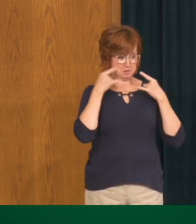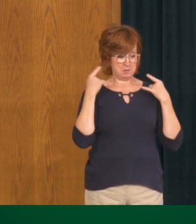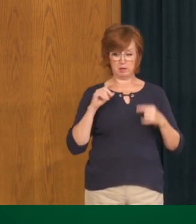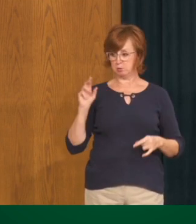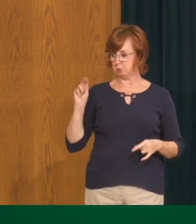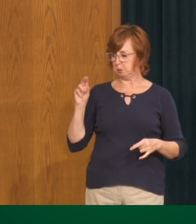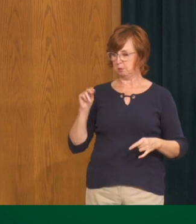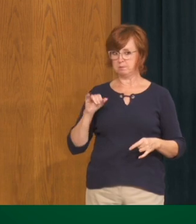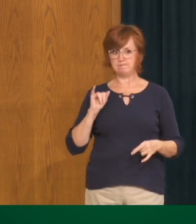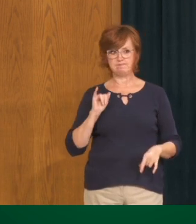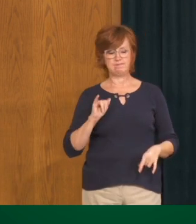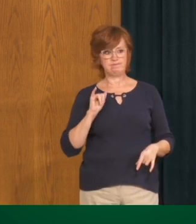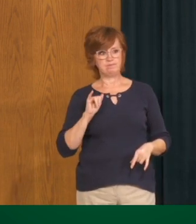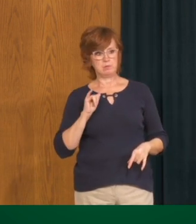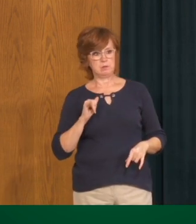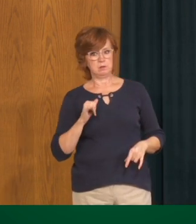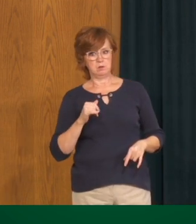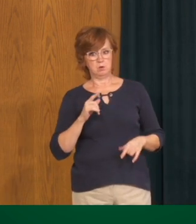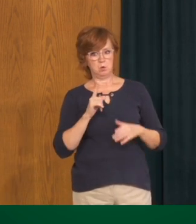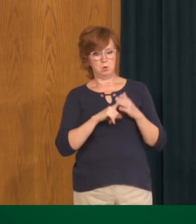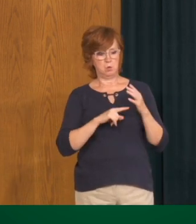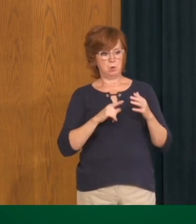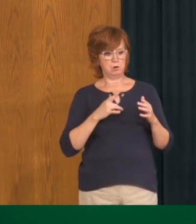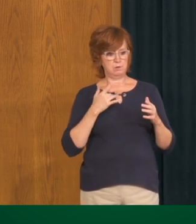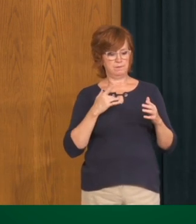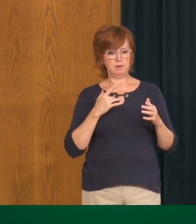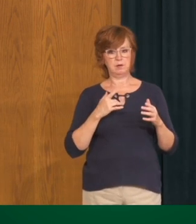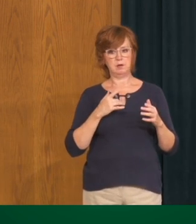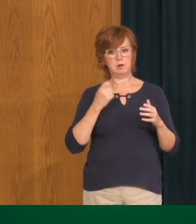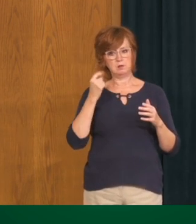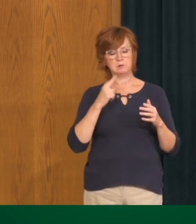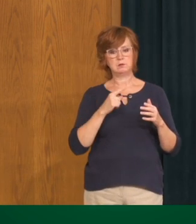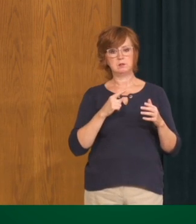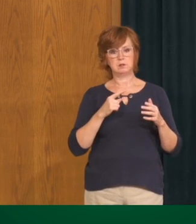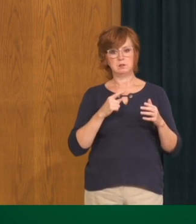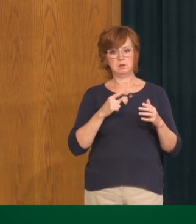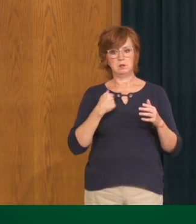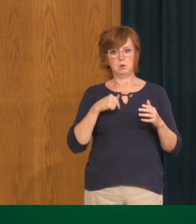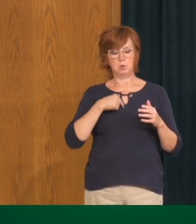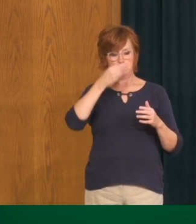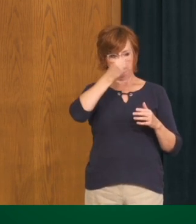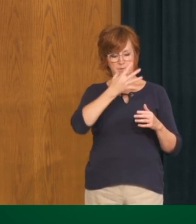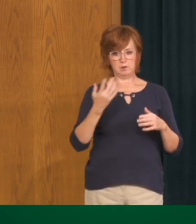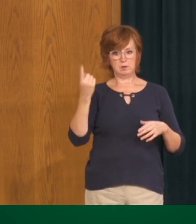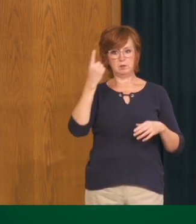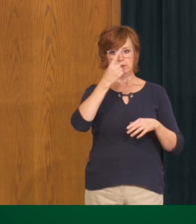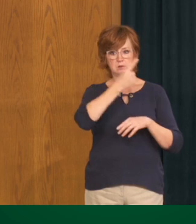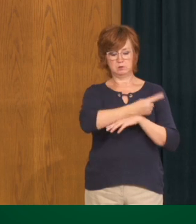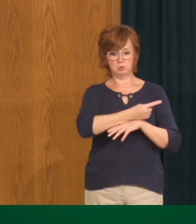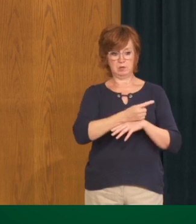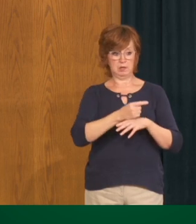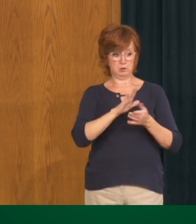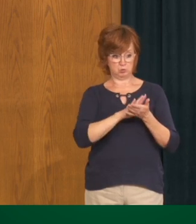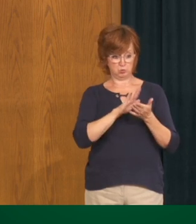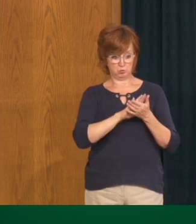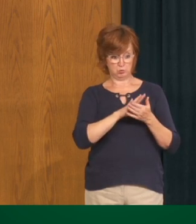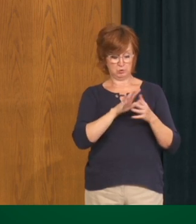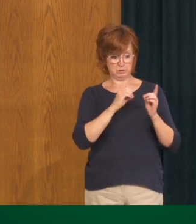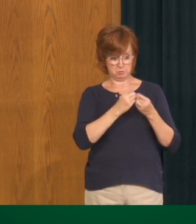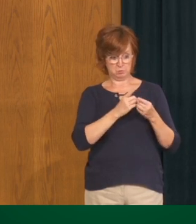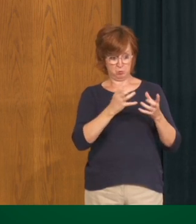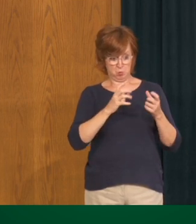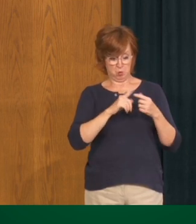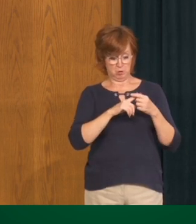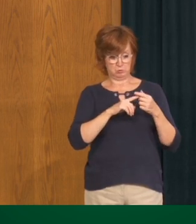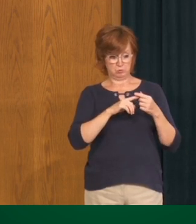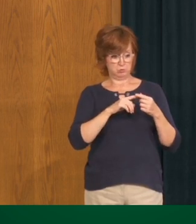to bring in for whatever reason? What's your message to them? Well, school divisions, we've provided this guidance today. If a school division wants to move past the guidance